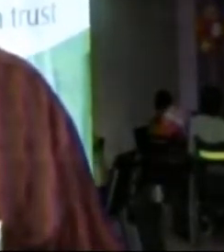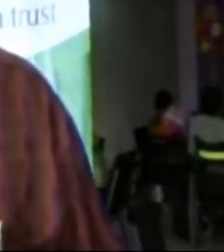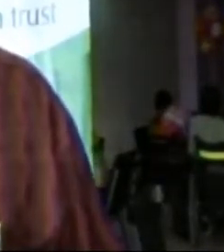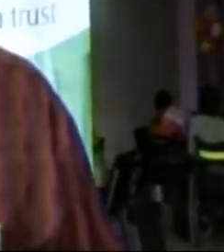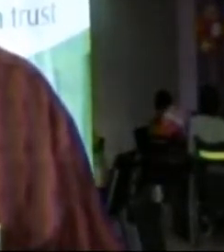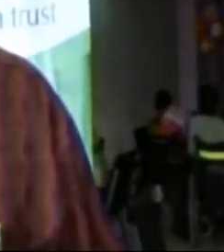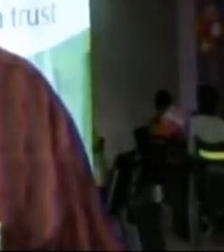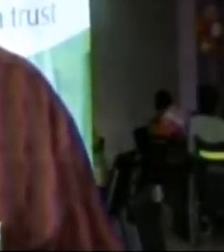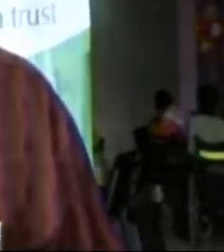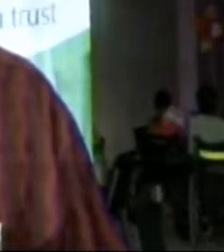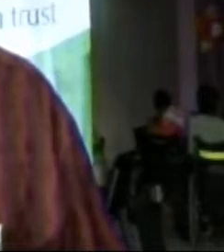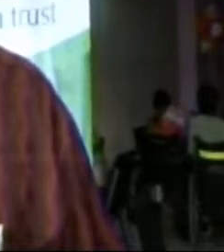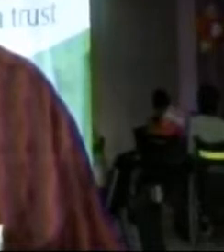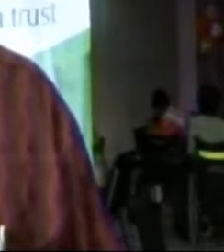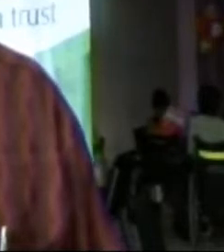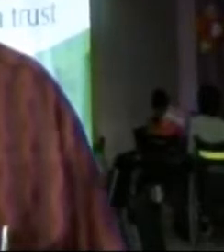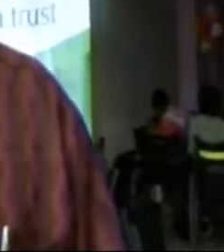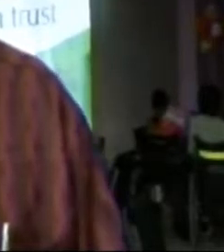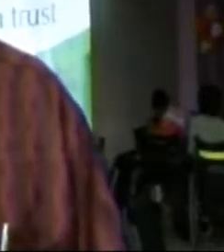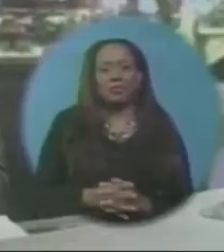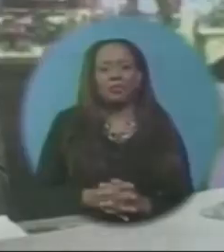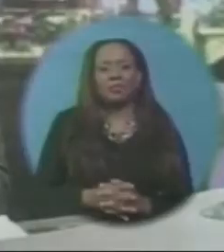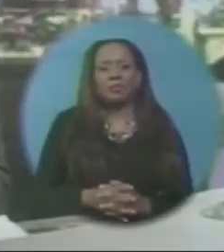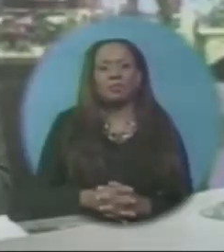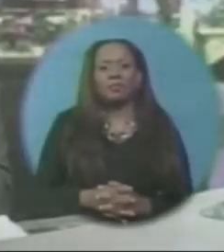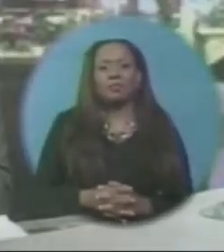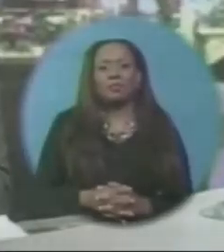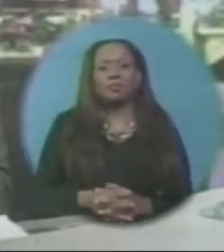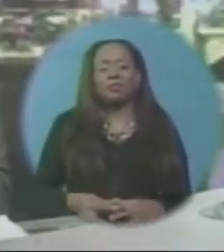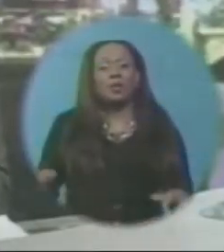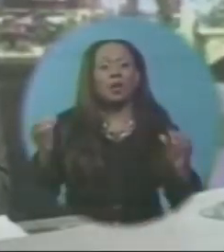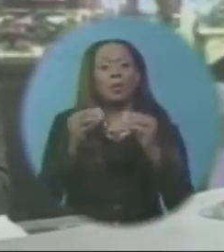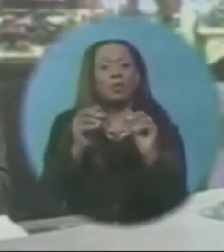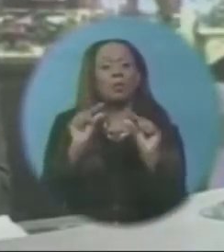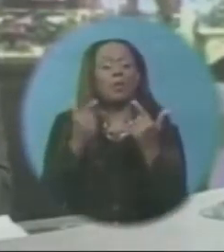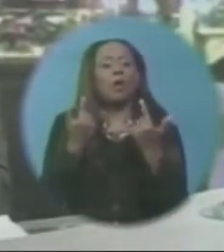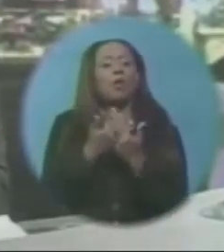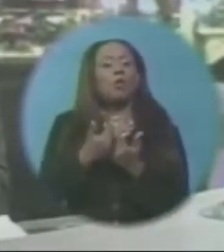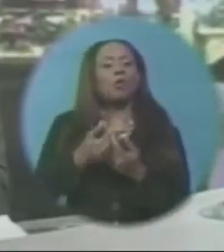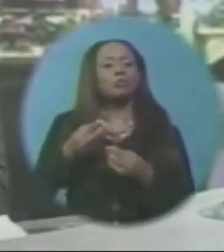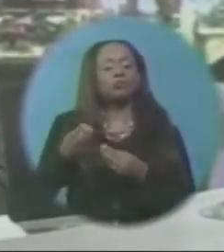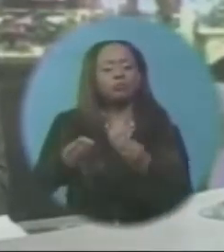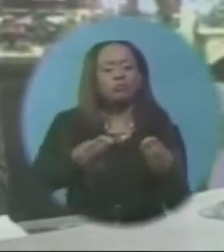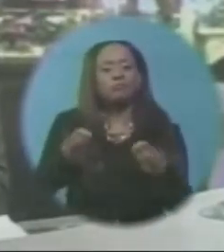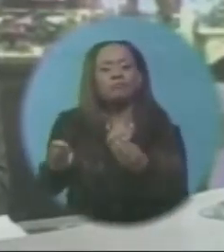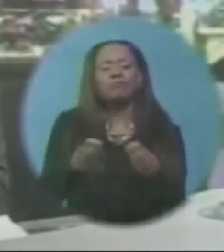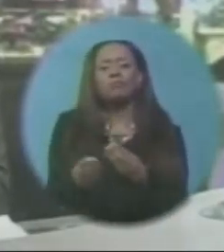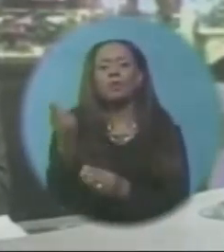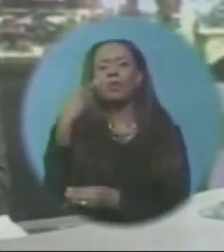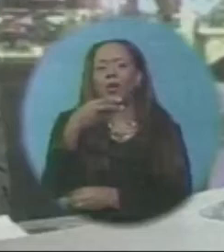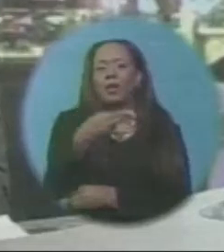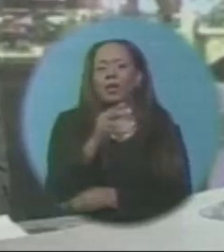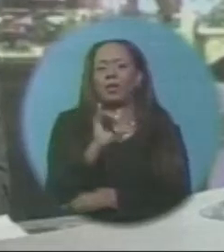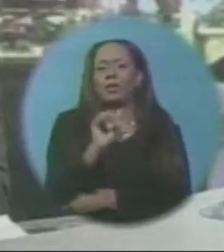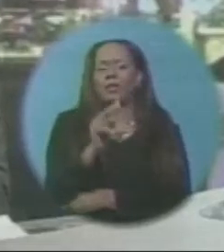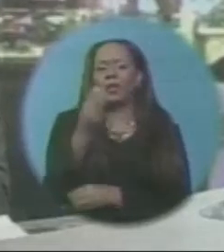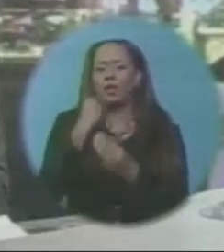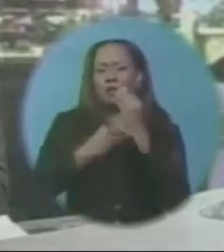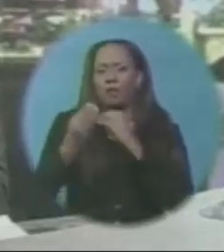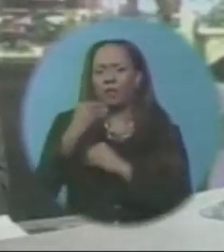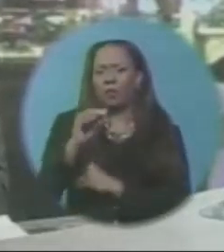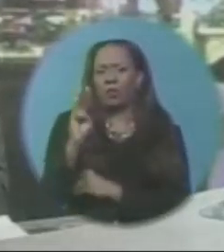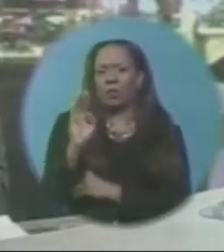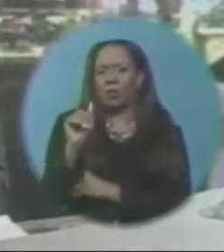homes around, institutional homes around. More groups have been making donations to the HIV food bank.